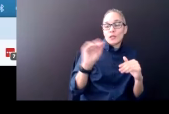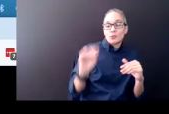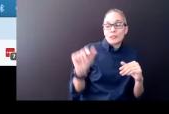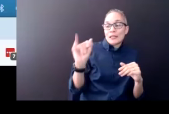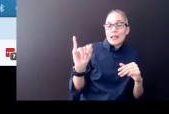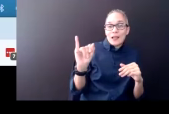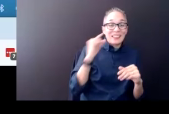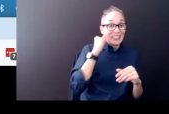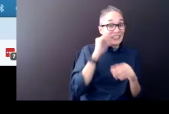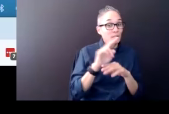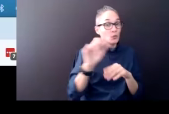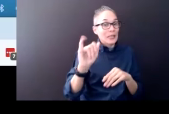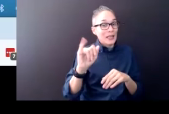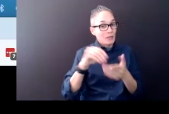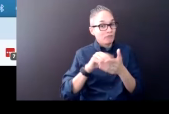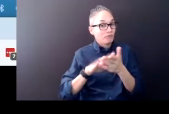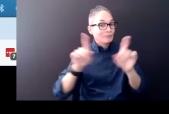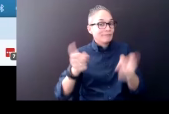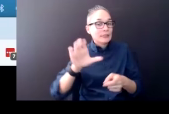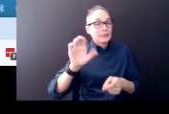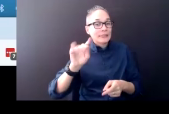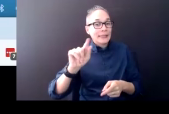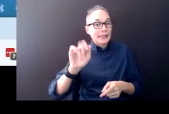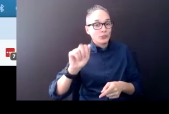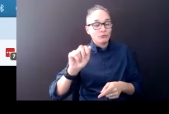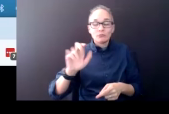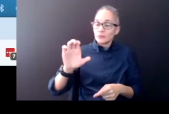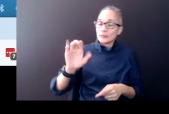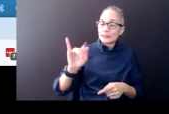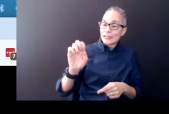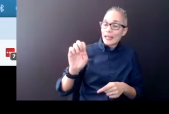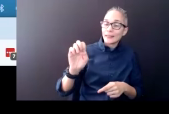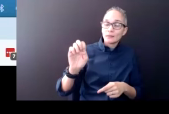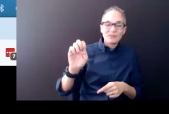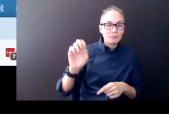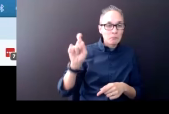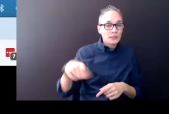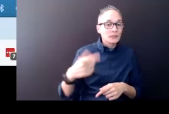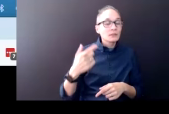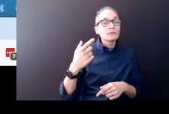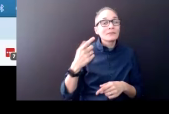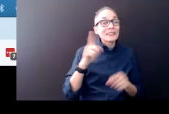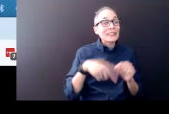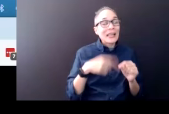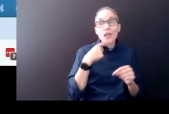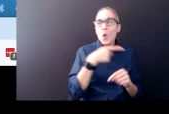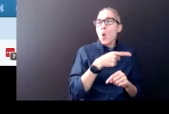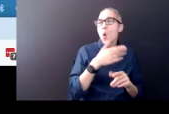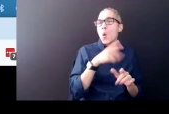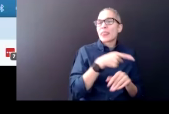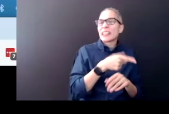AI, cite it because Mm, that way they're not sneaking around using it or trying to say, "Oh, this is